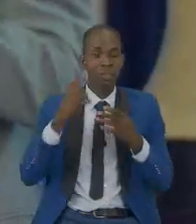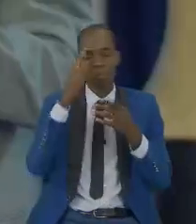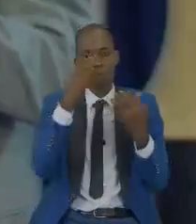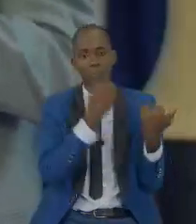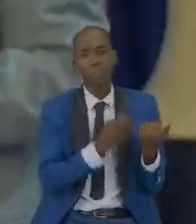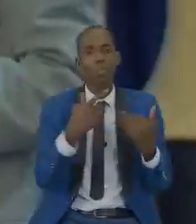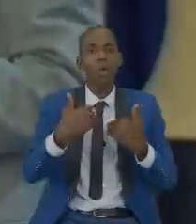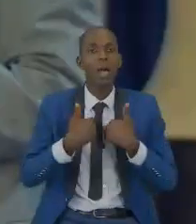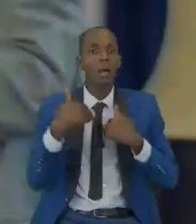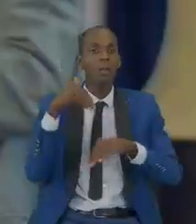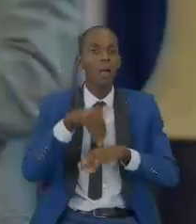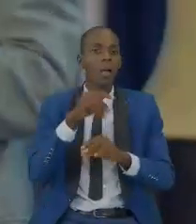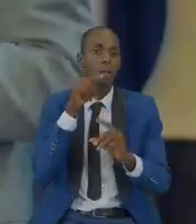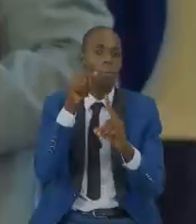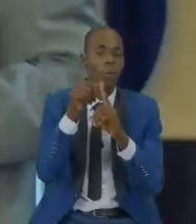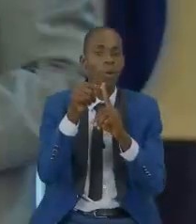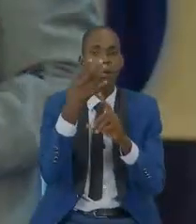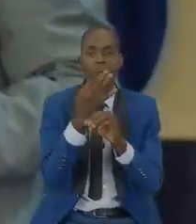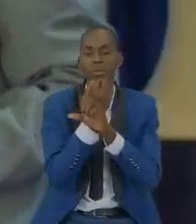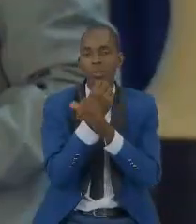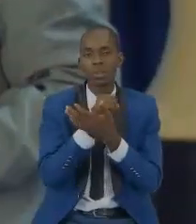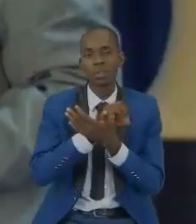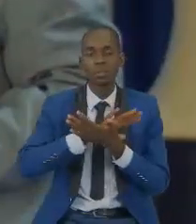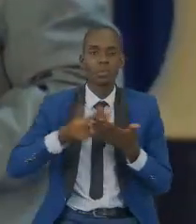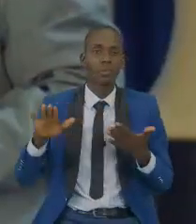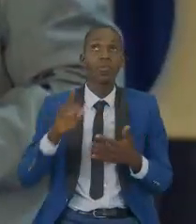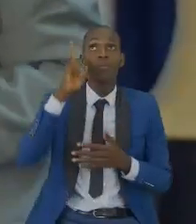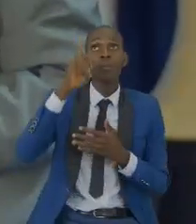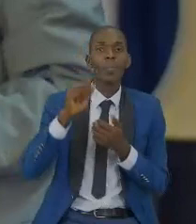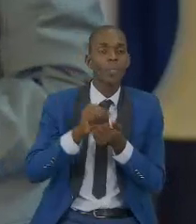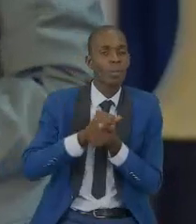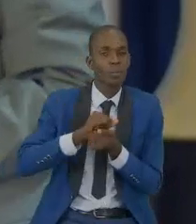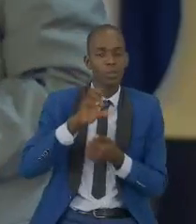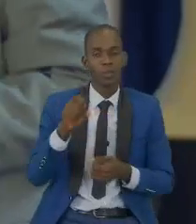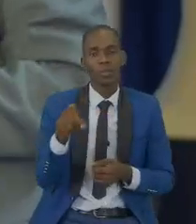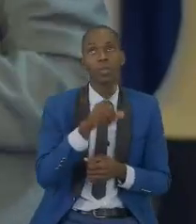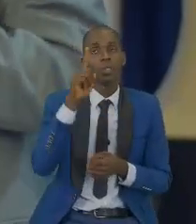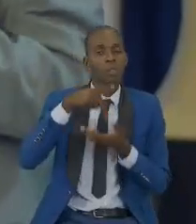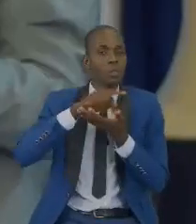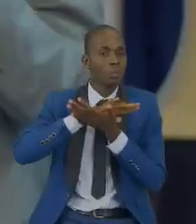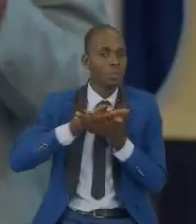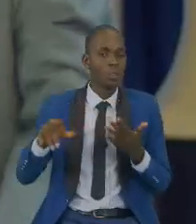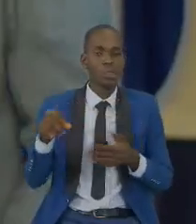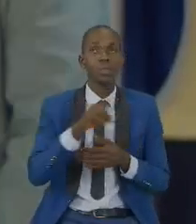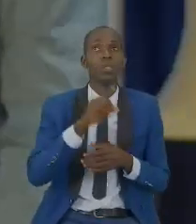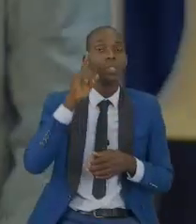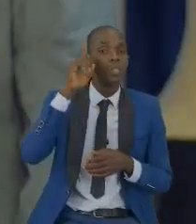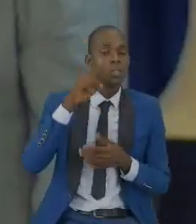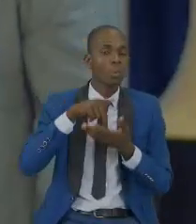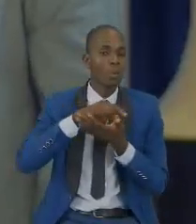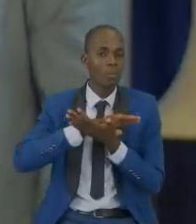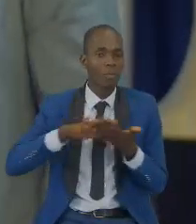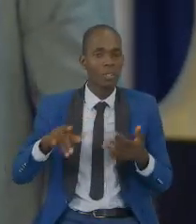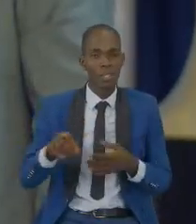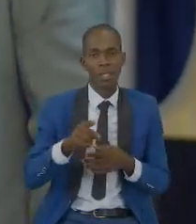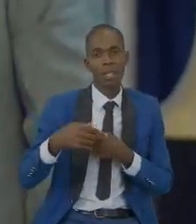the point of sanctification. He purges you and he purifies you, purifying their